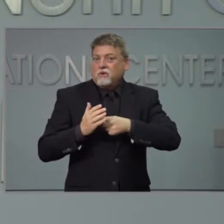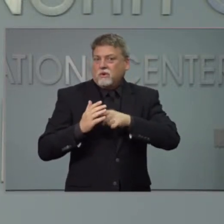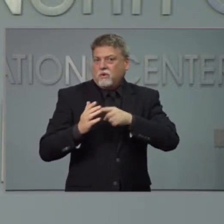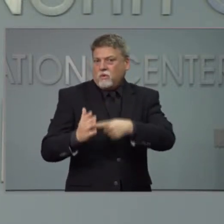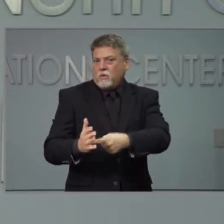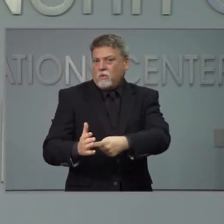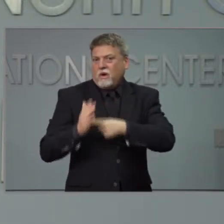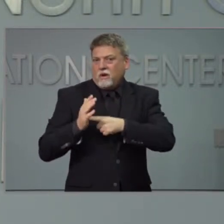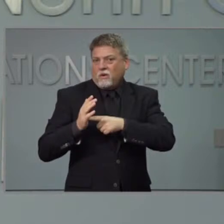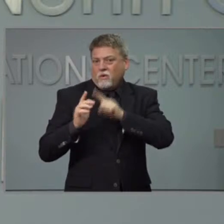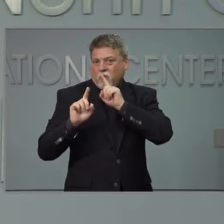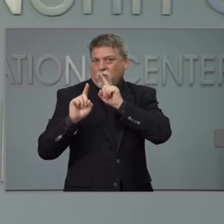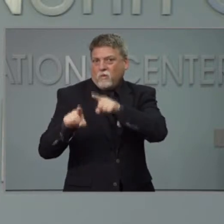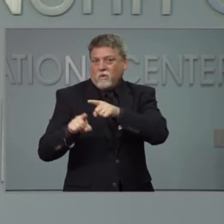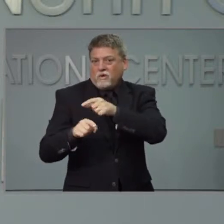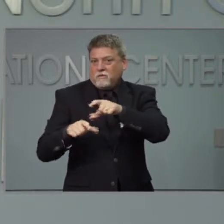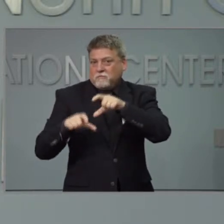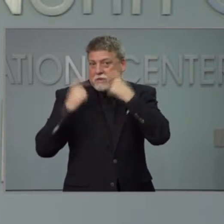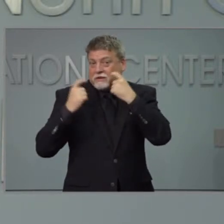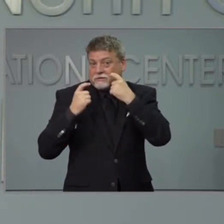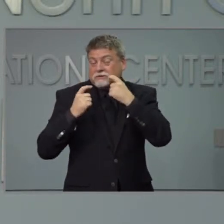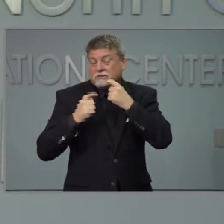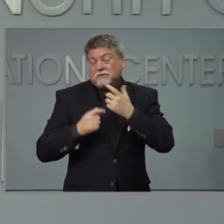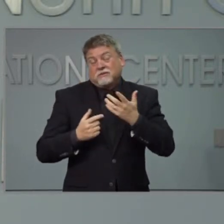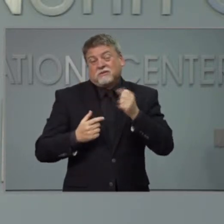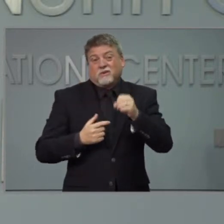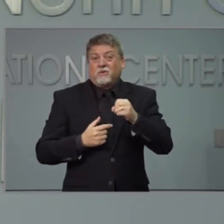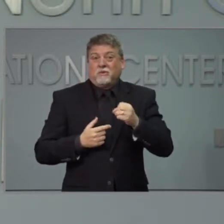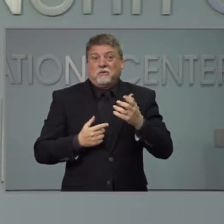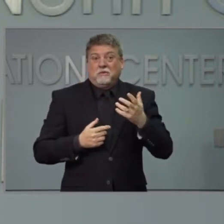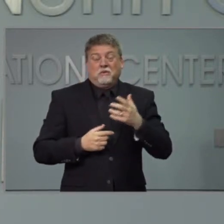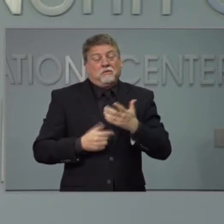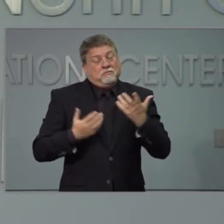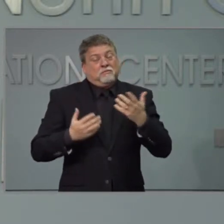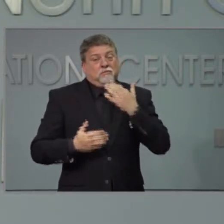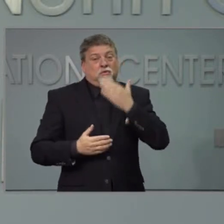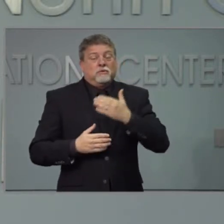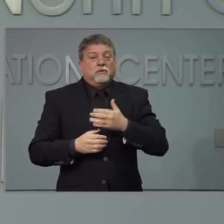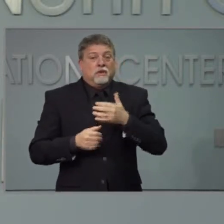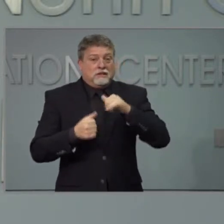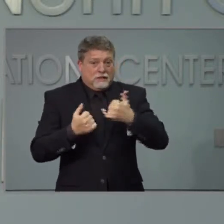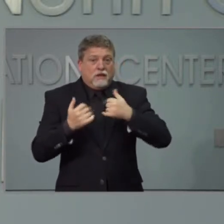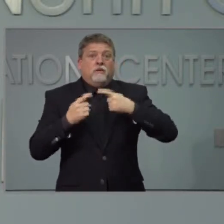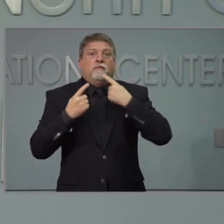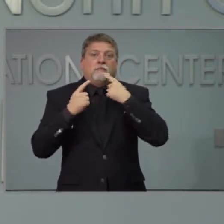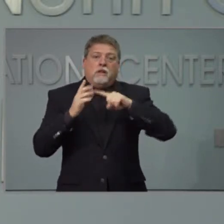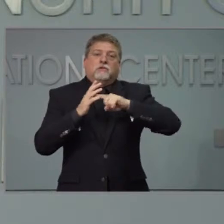there are positive things that are happening at the local level. Next question, please.